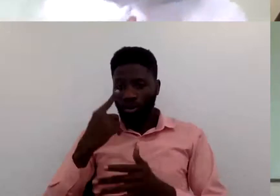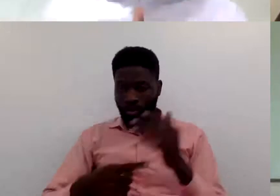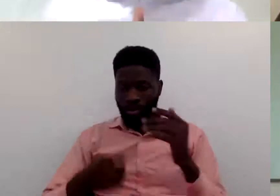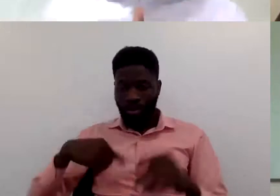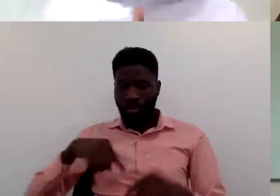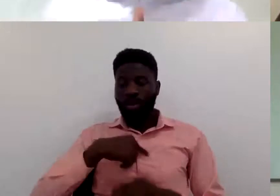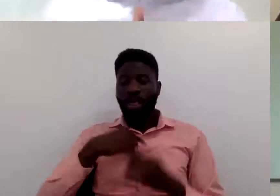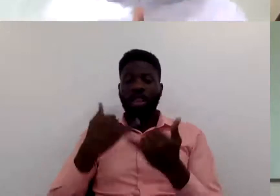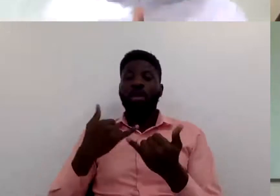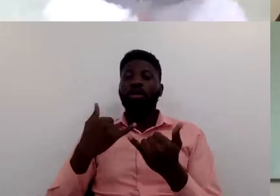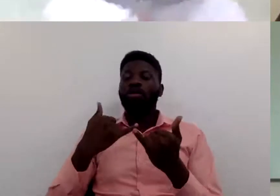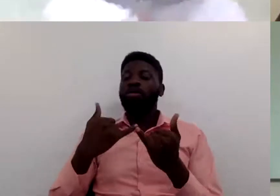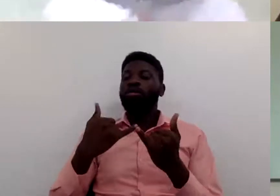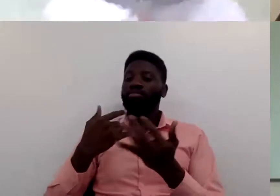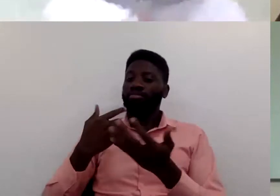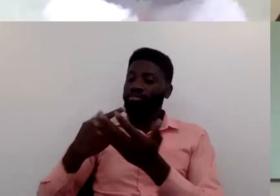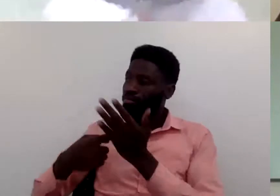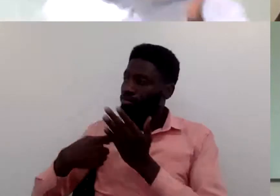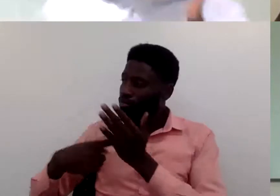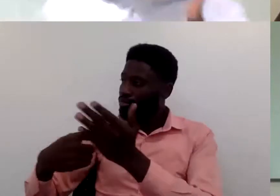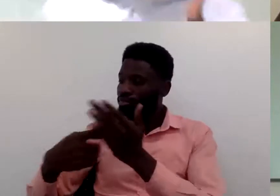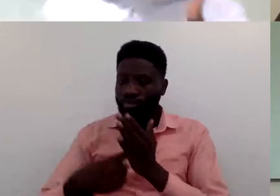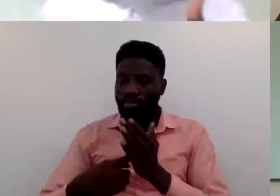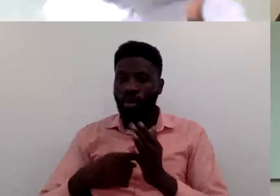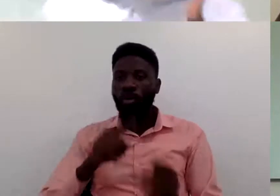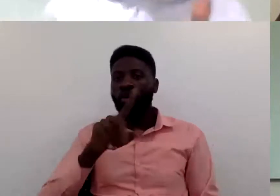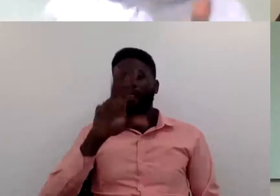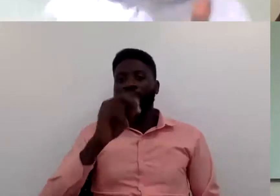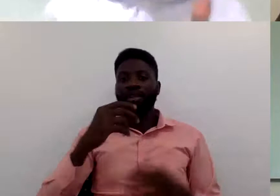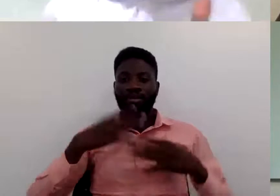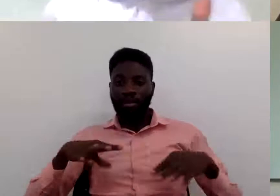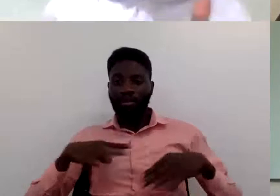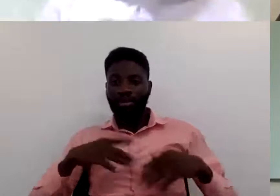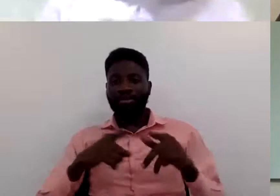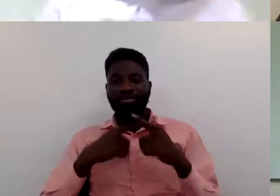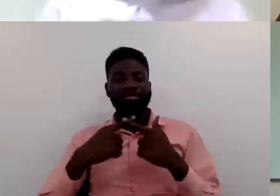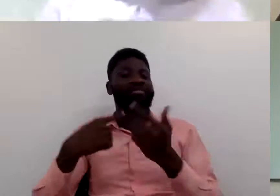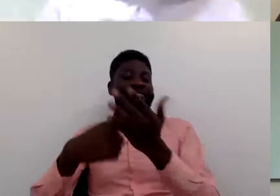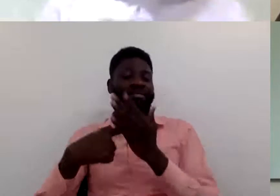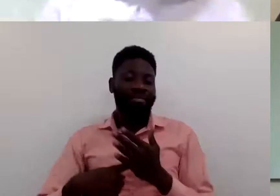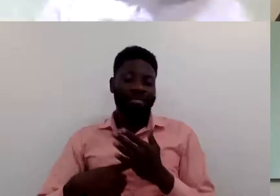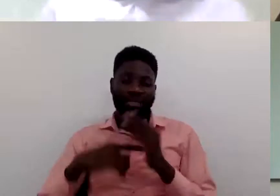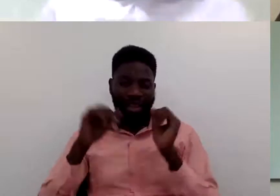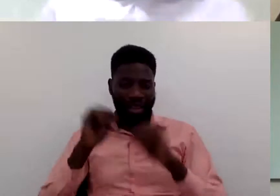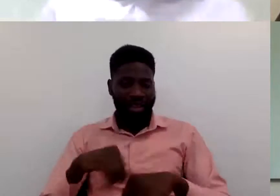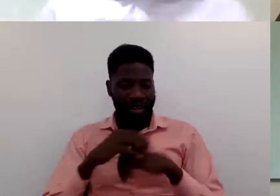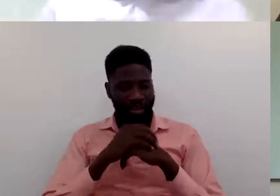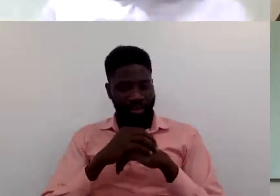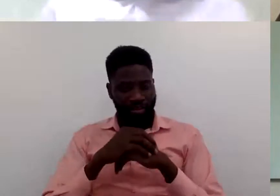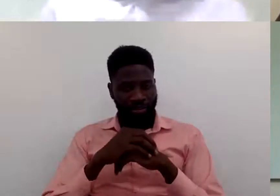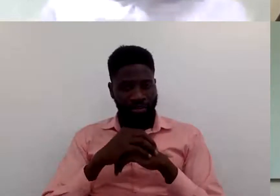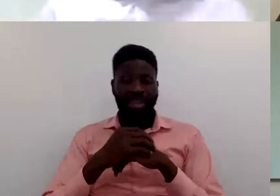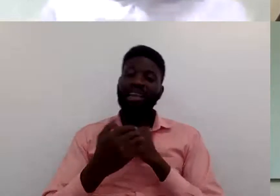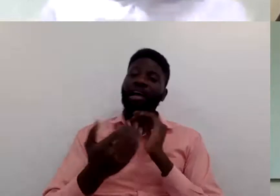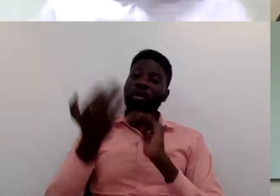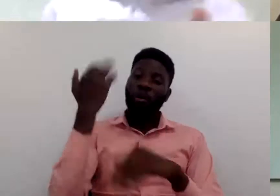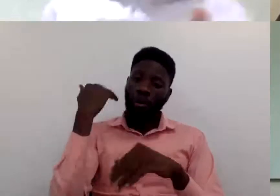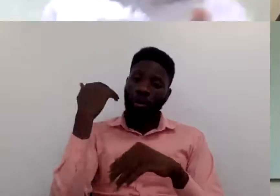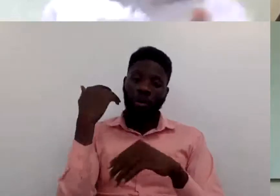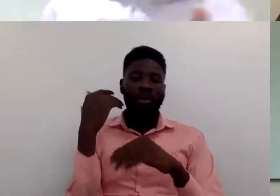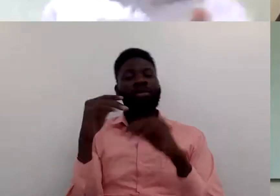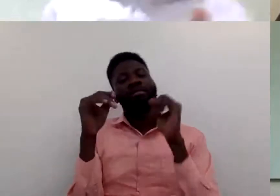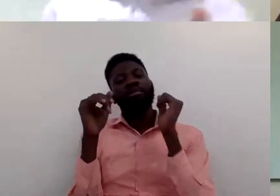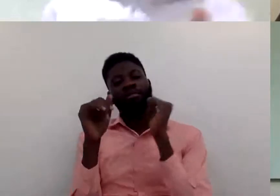a conversation, 130 plus of us, and have a conversation. A couple of years back, we had to look